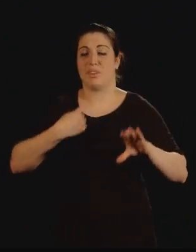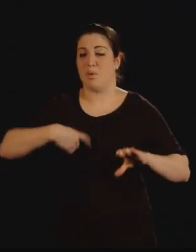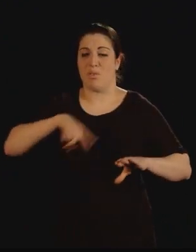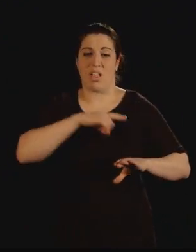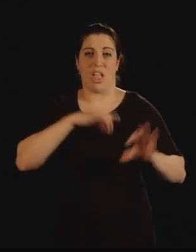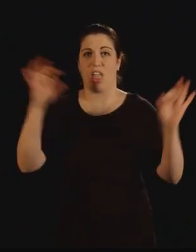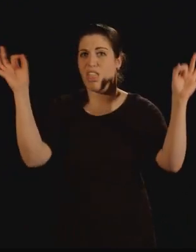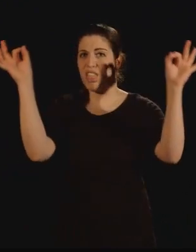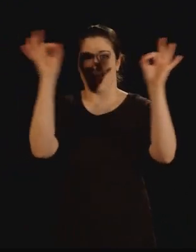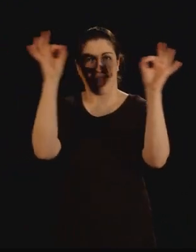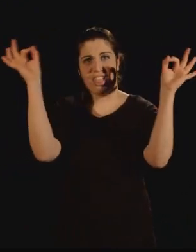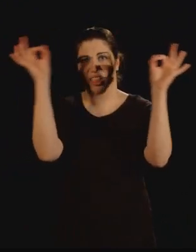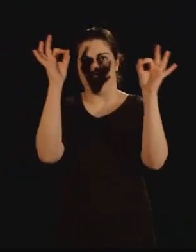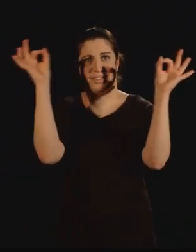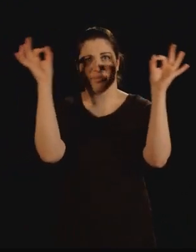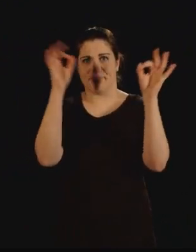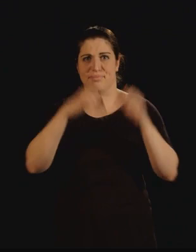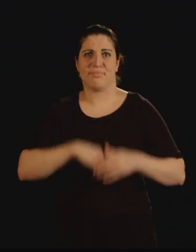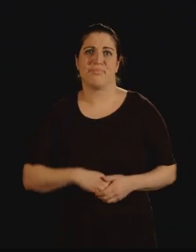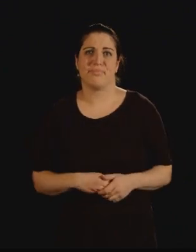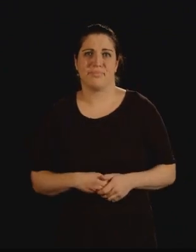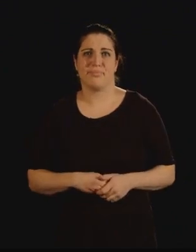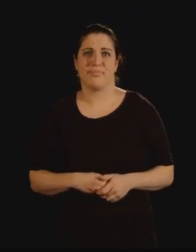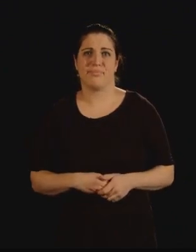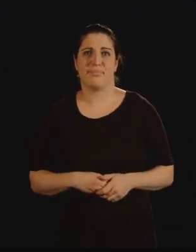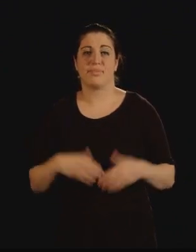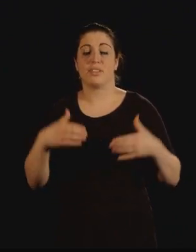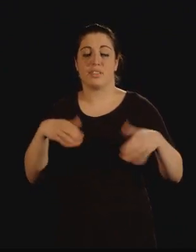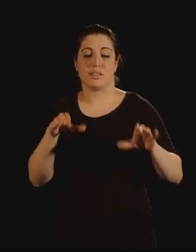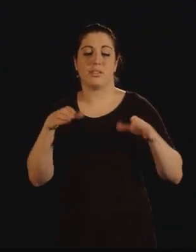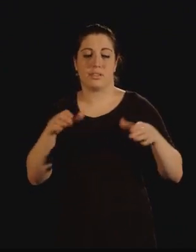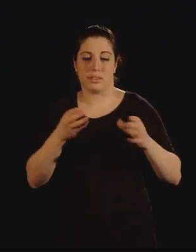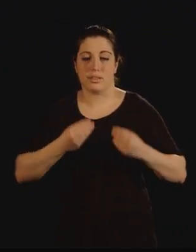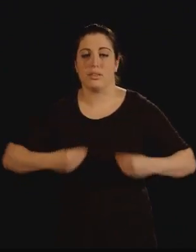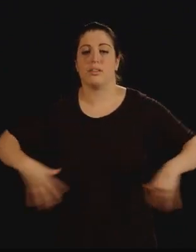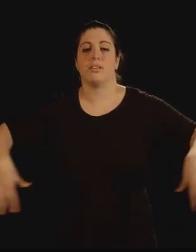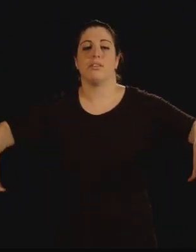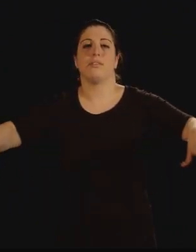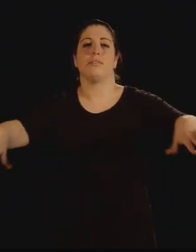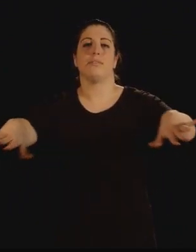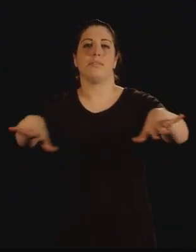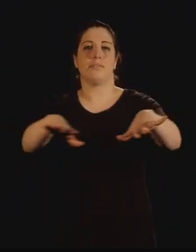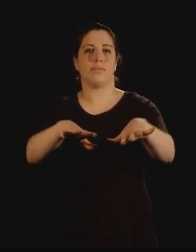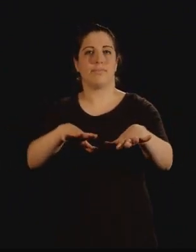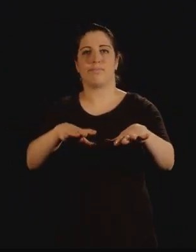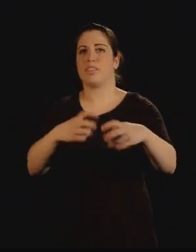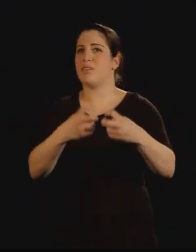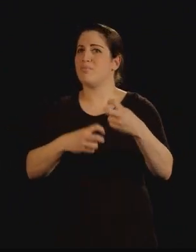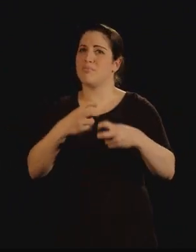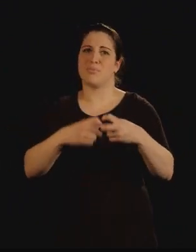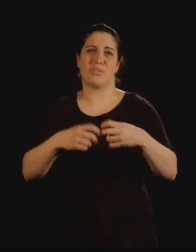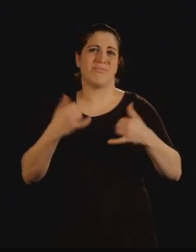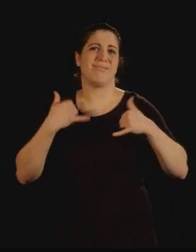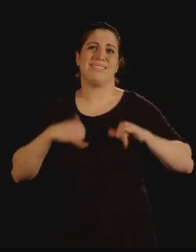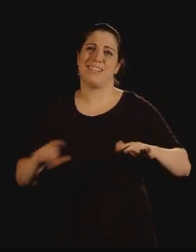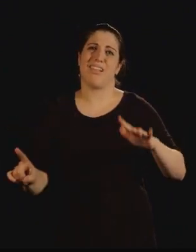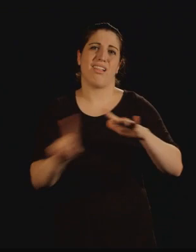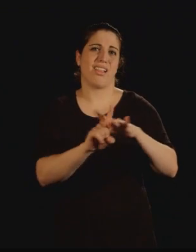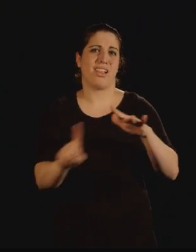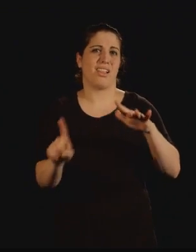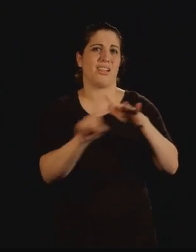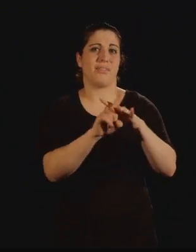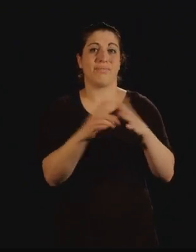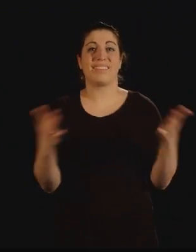discuss. And modern cemeteries, they're not any better. In the US, there are